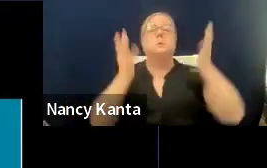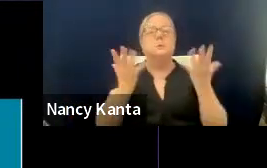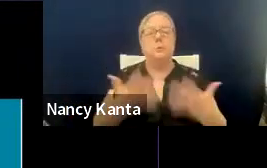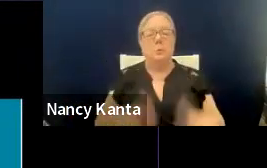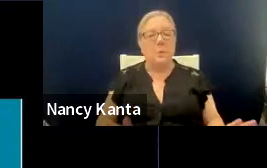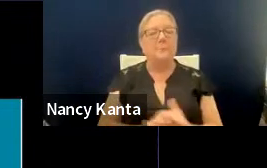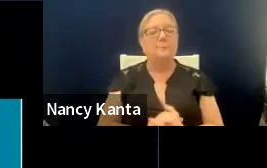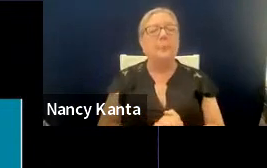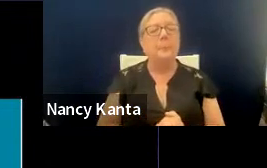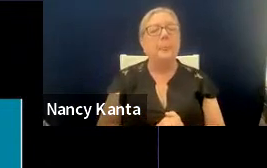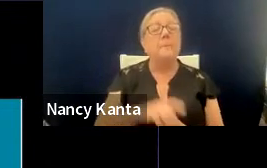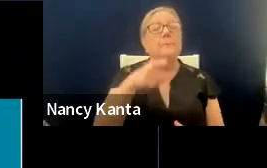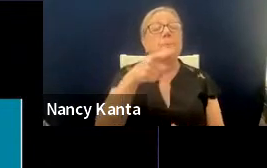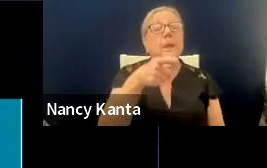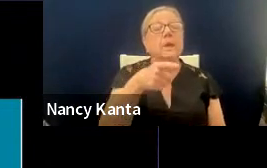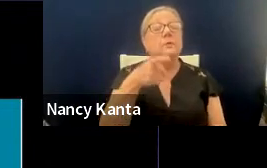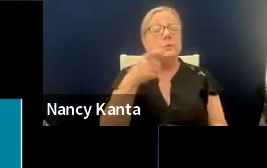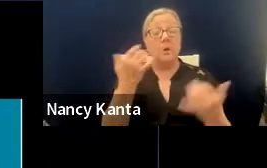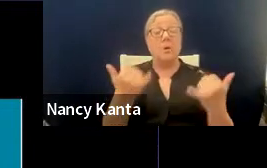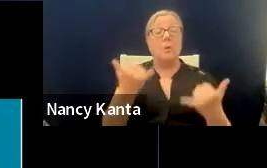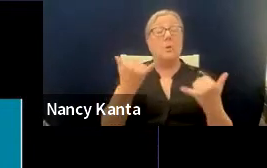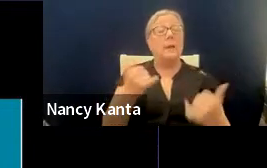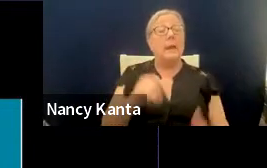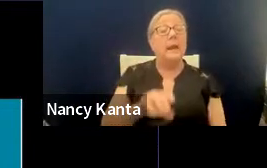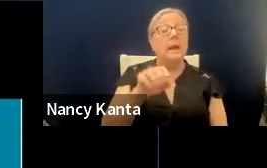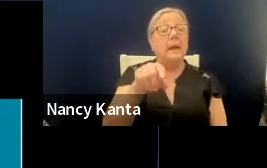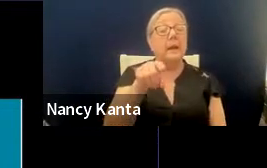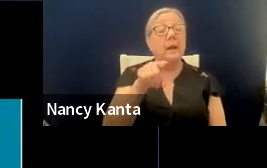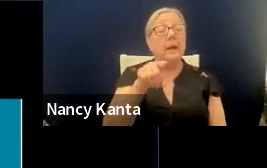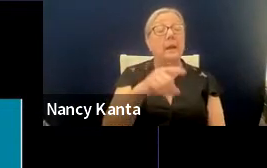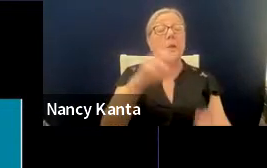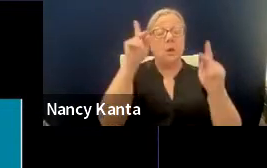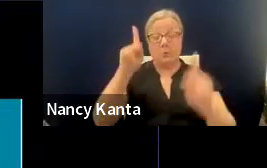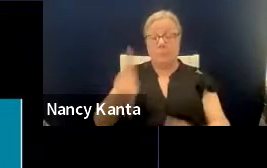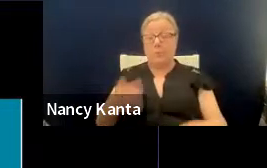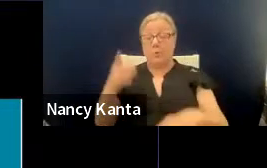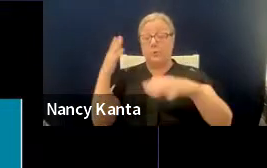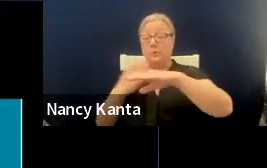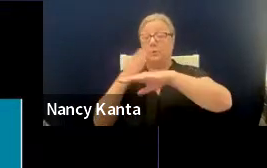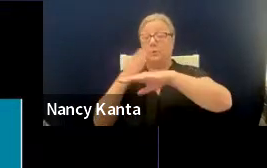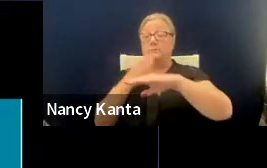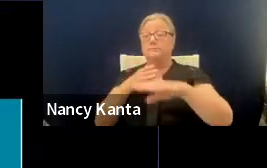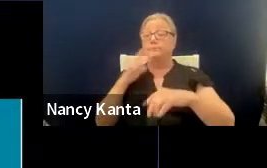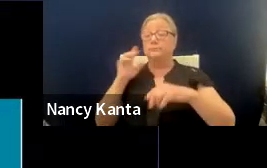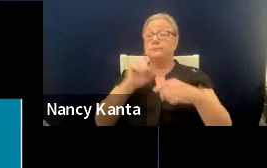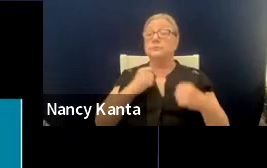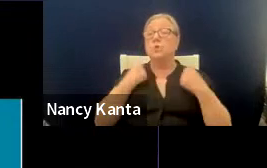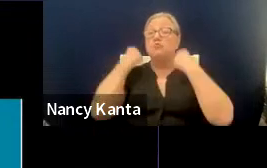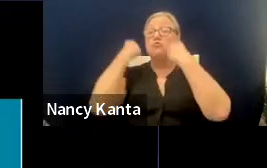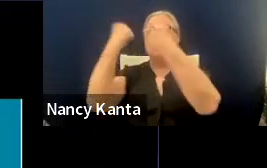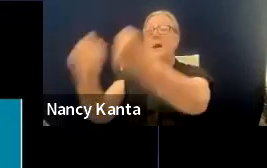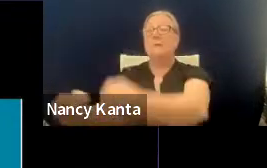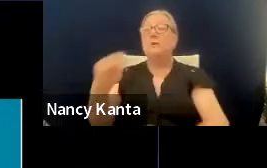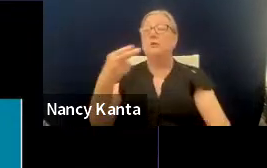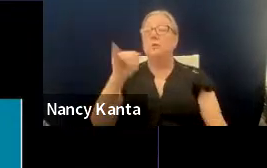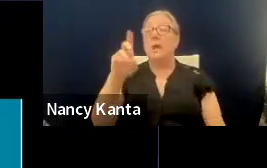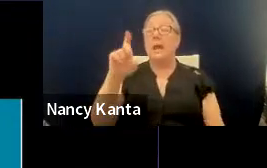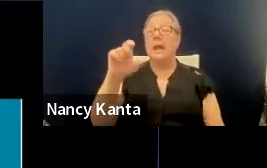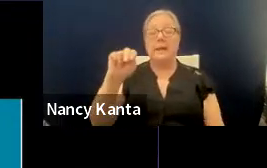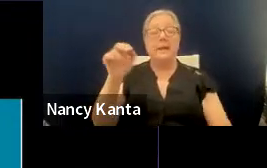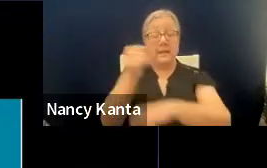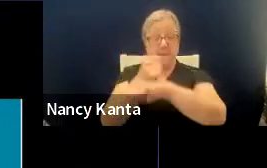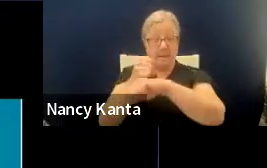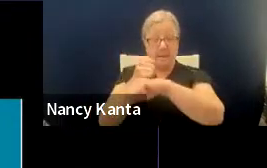in this case, who's traveling east-west across Hayden Island. And we would really like to get your feedback and your